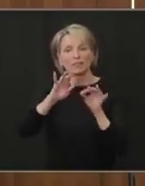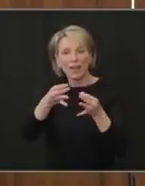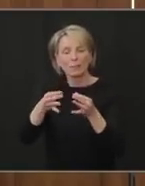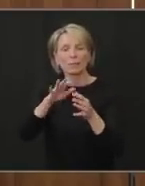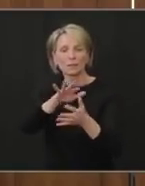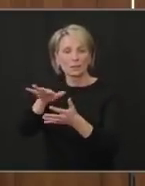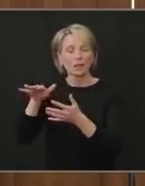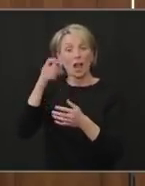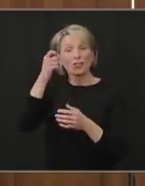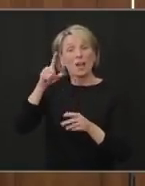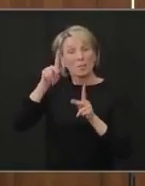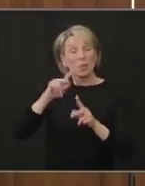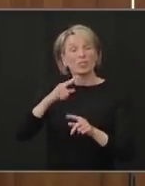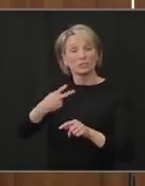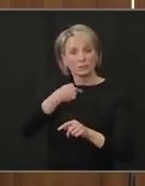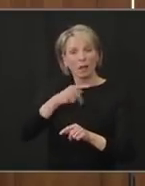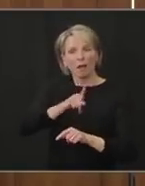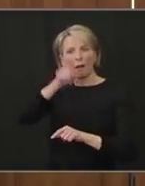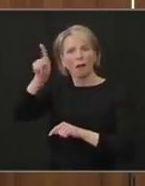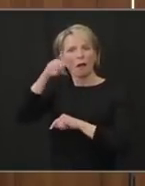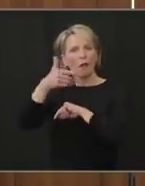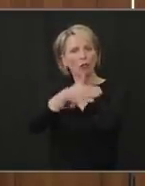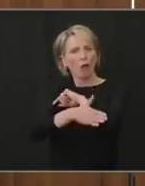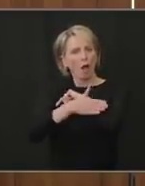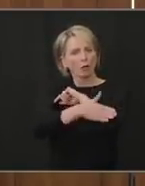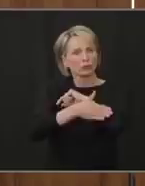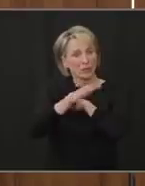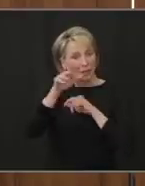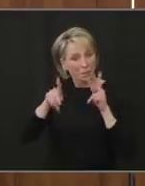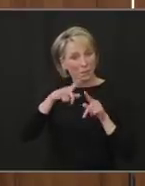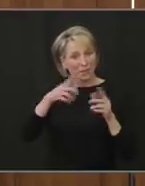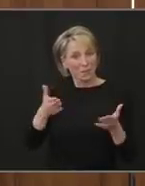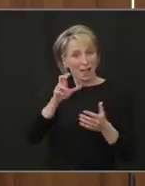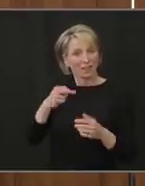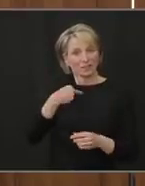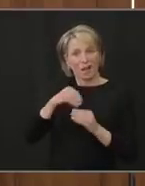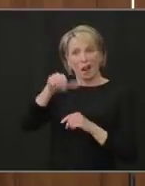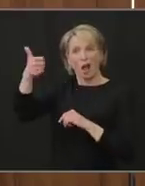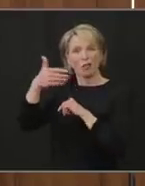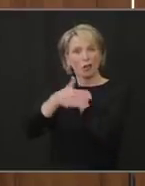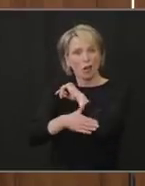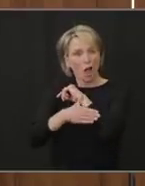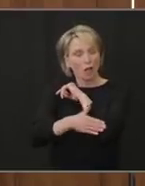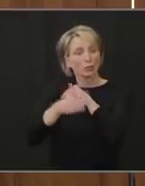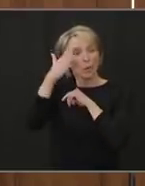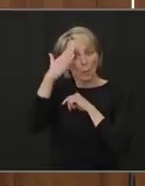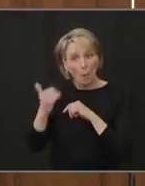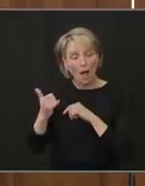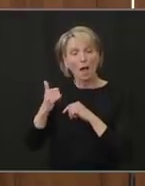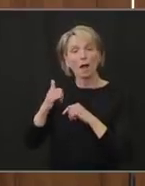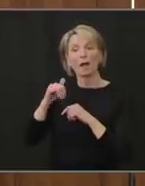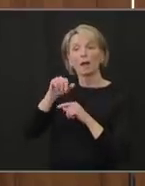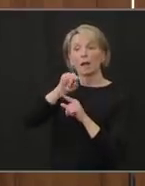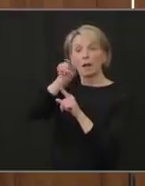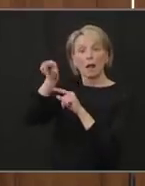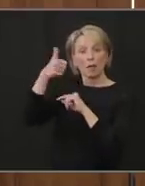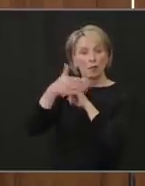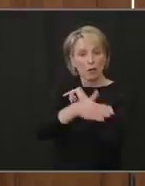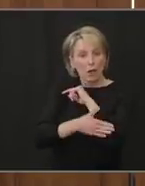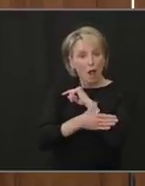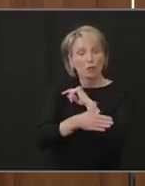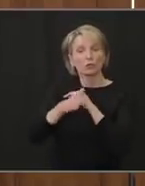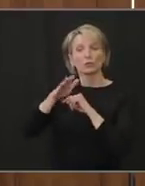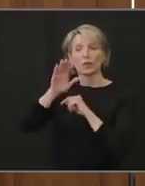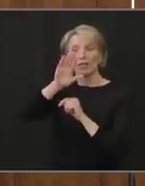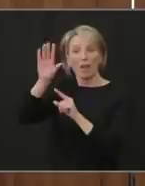These people were stranded in these other countries because of the policies of those governments that in